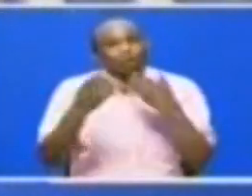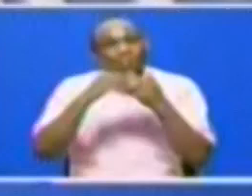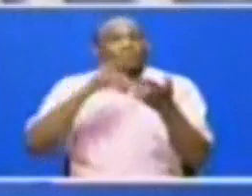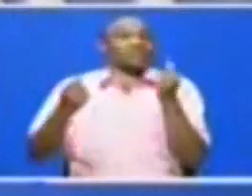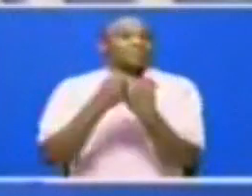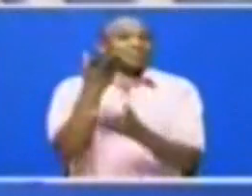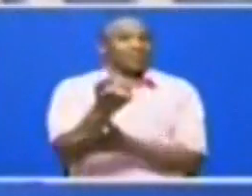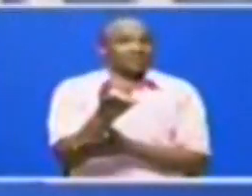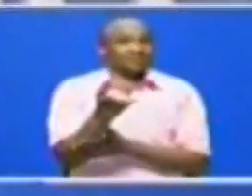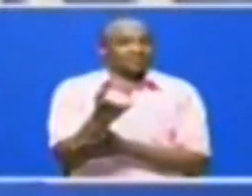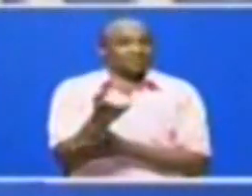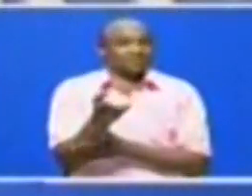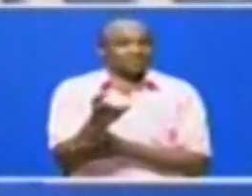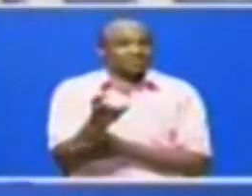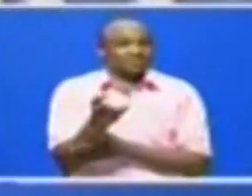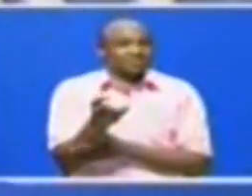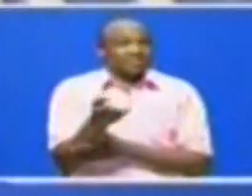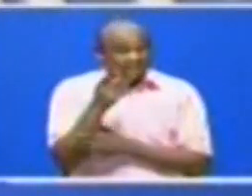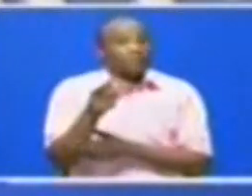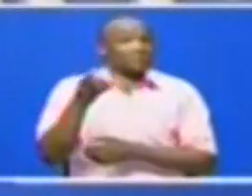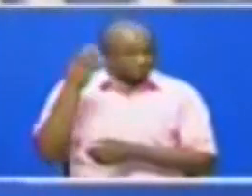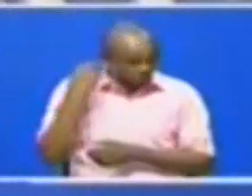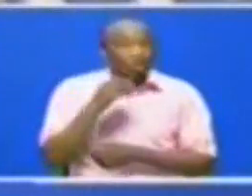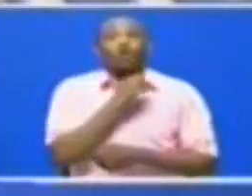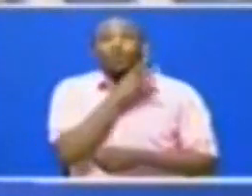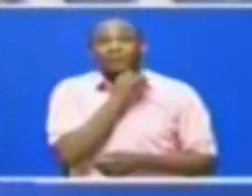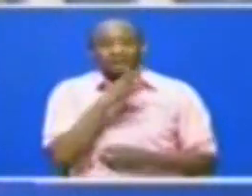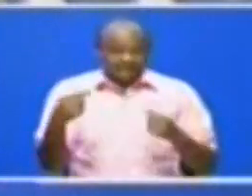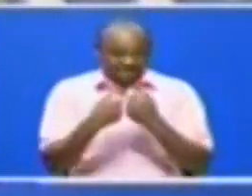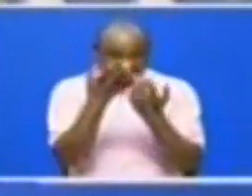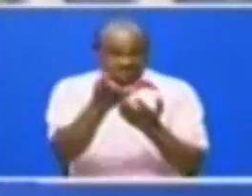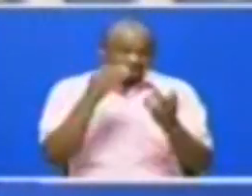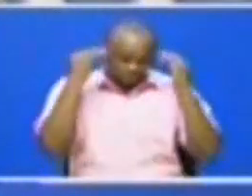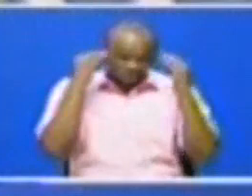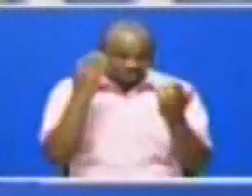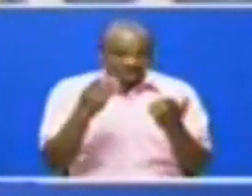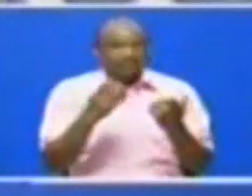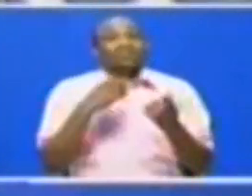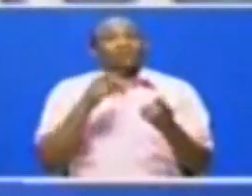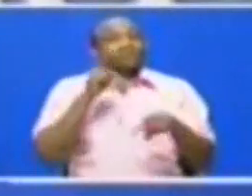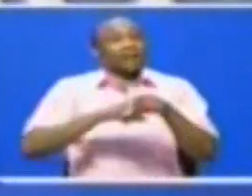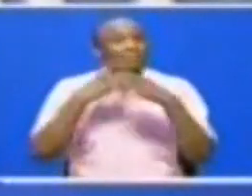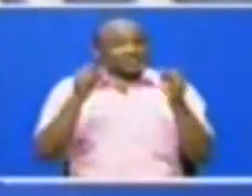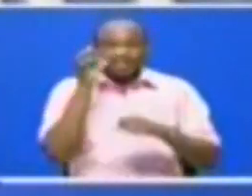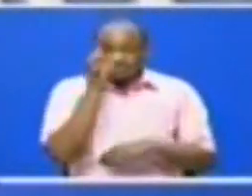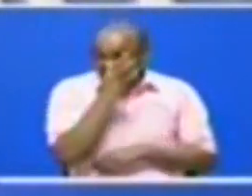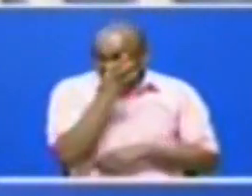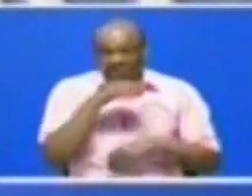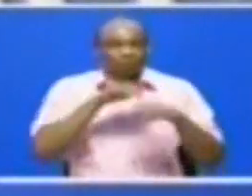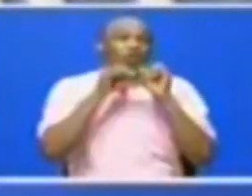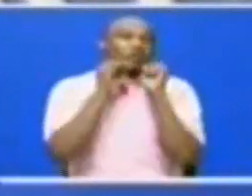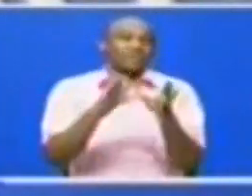happened. And much as a petition was filed against the election of retired President Kibaki, it wasn't pursued because